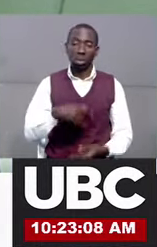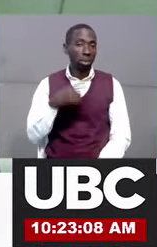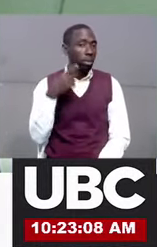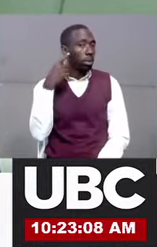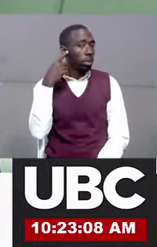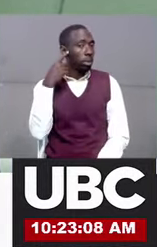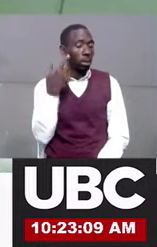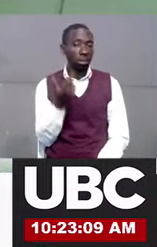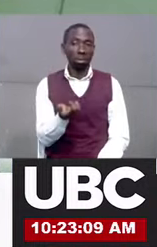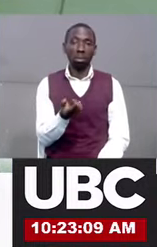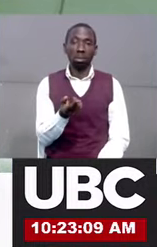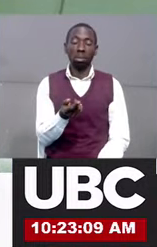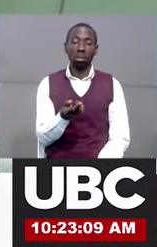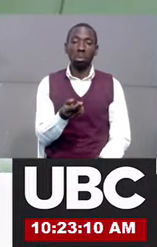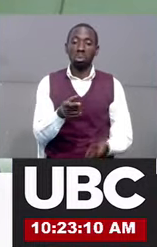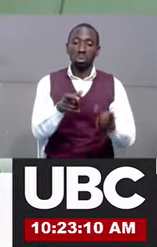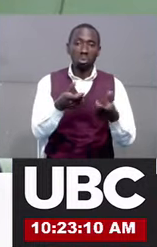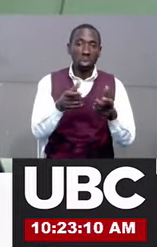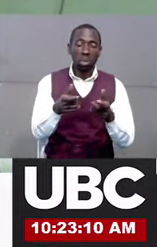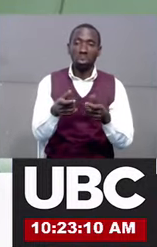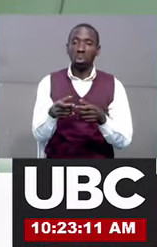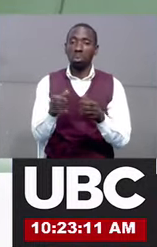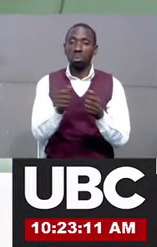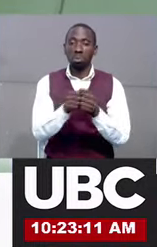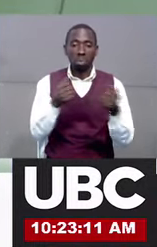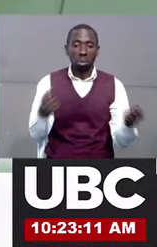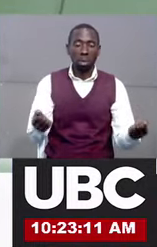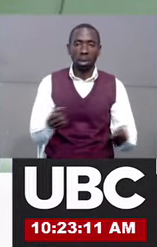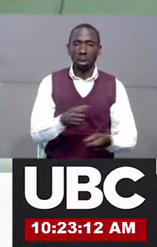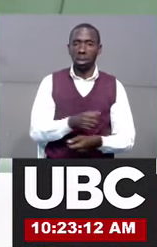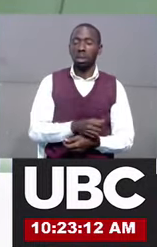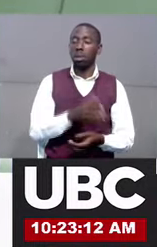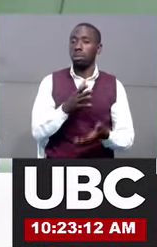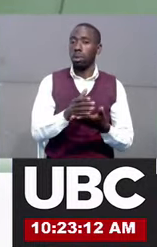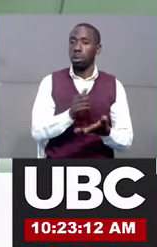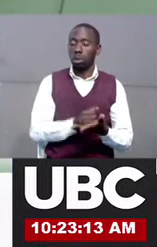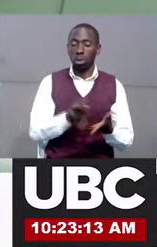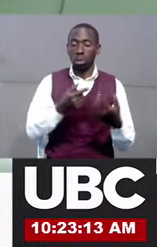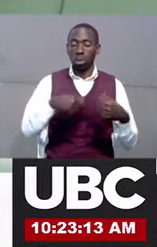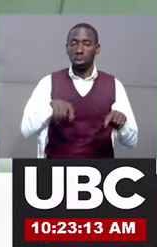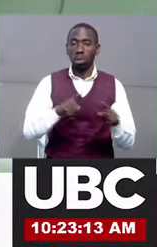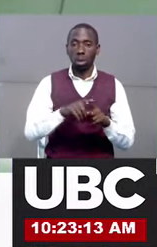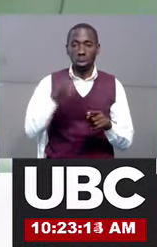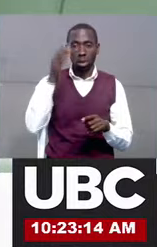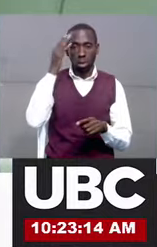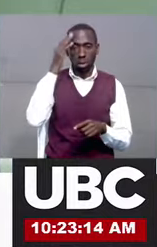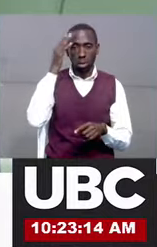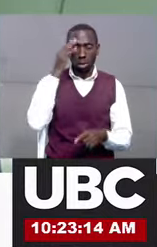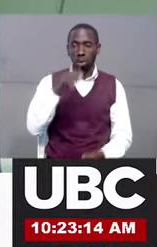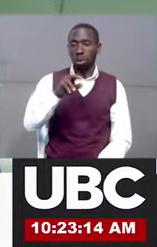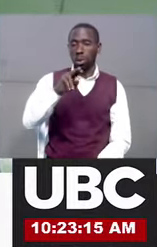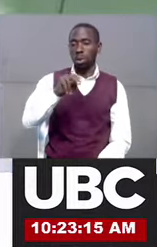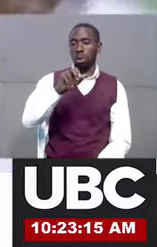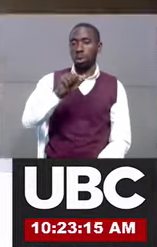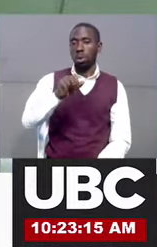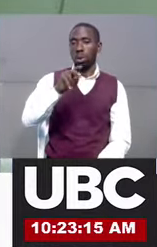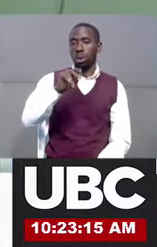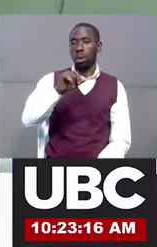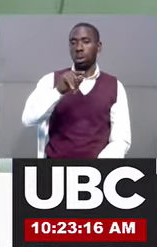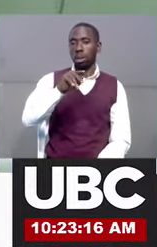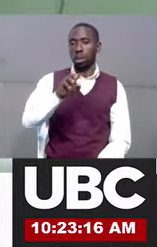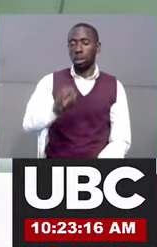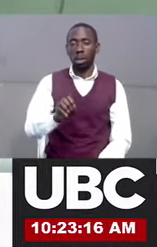from the media. And because we know that Nakaseke local government is not an official,